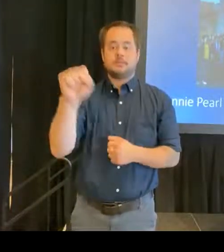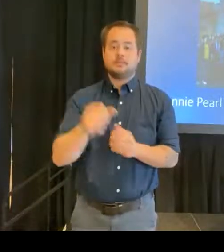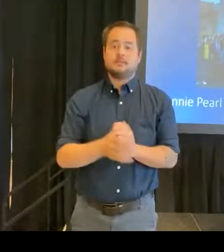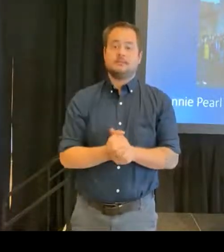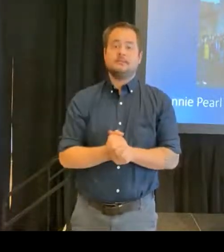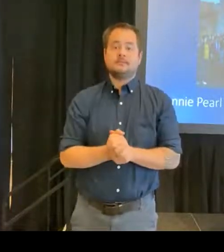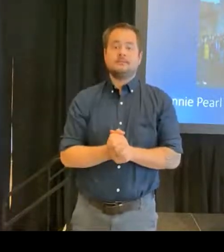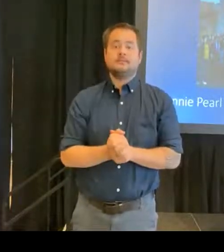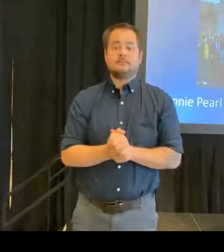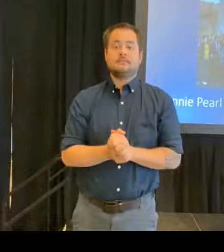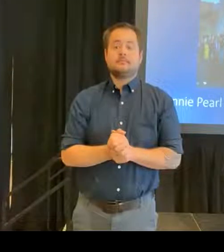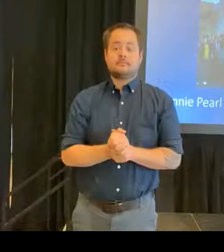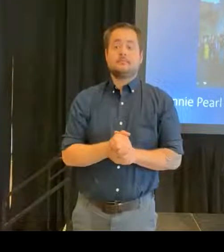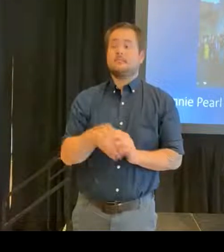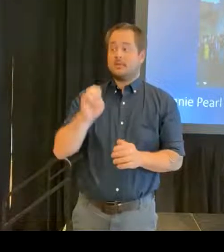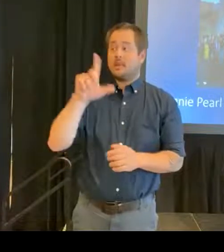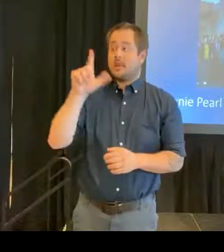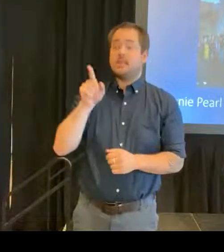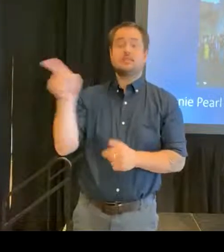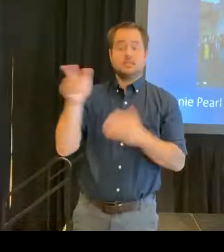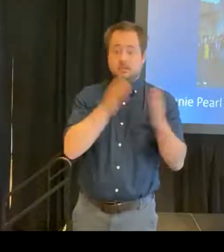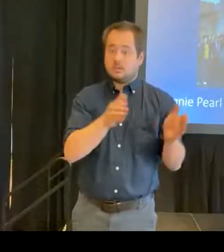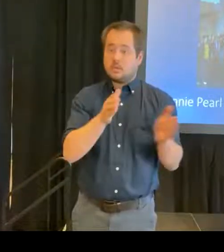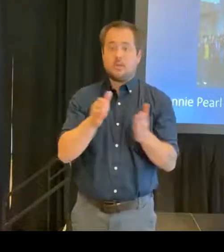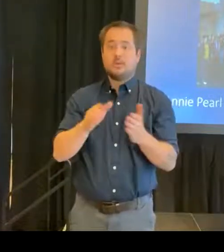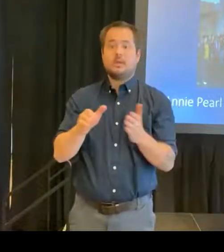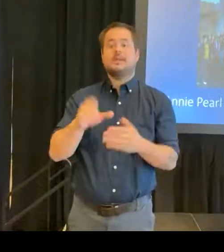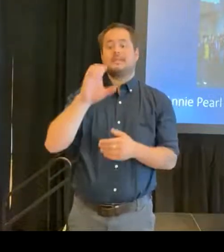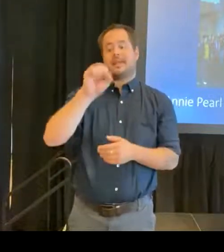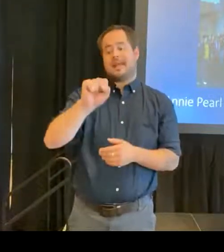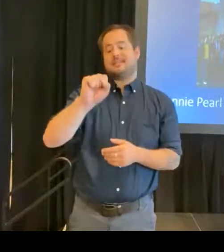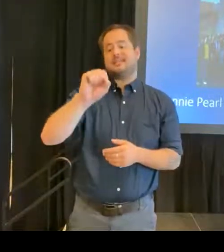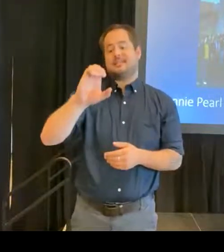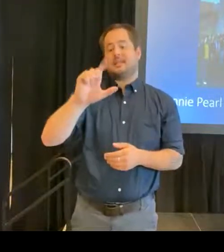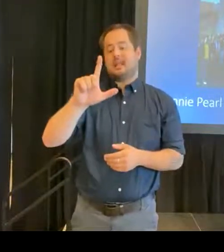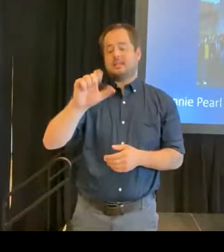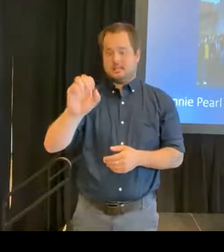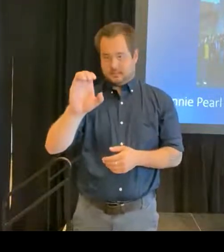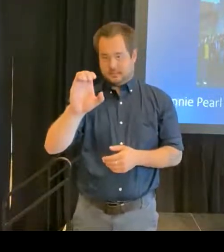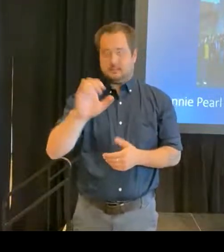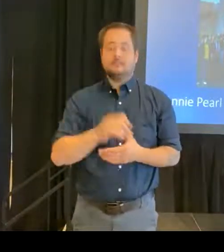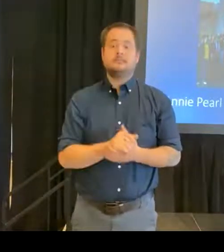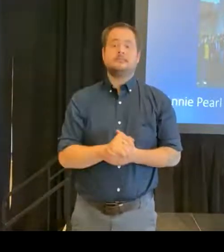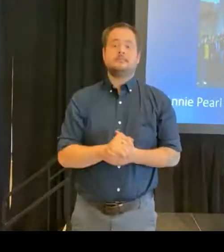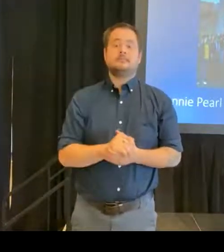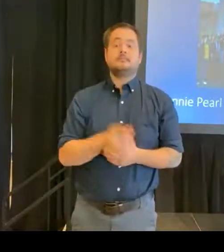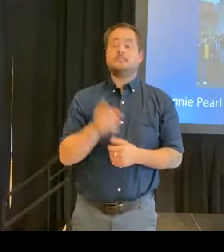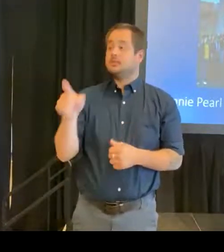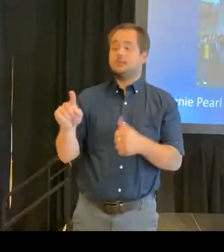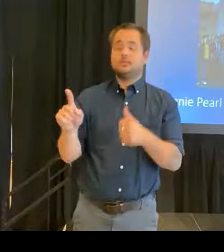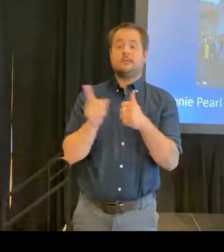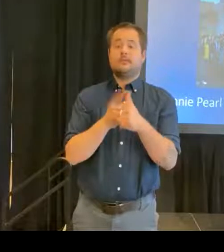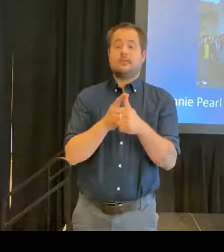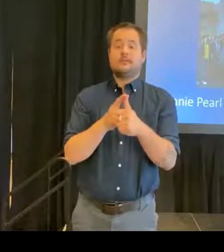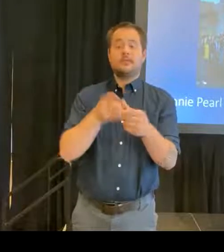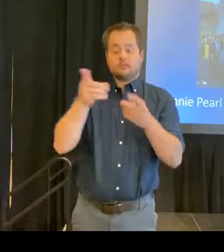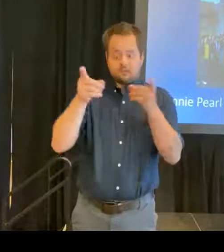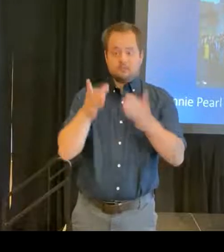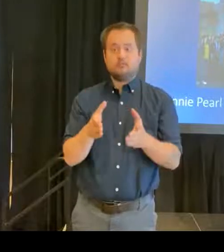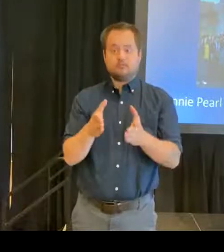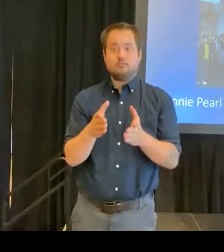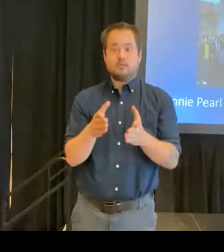She was the one who organized SCLC. She also was their first executive director,